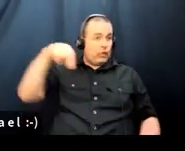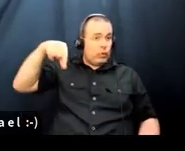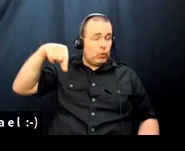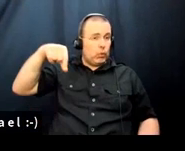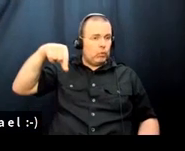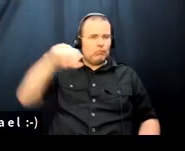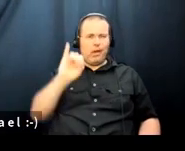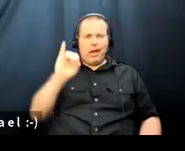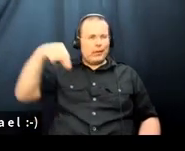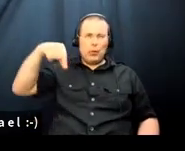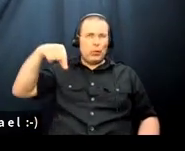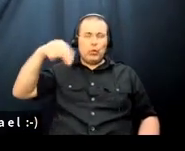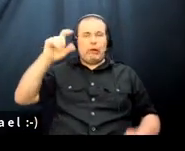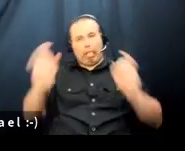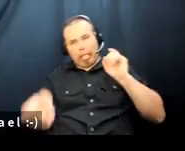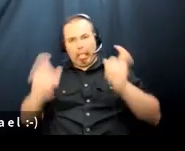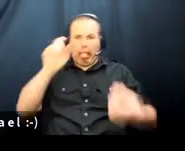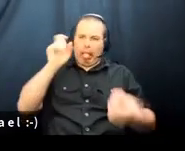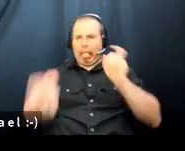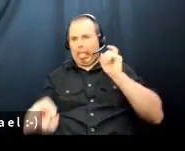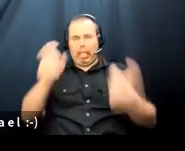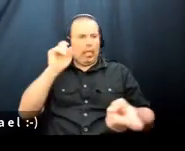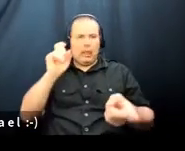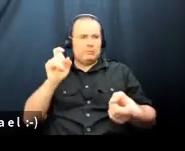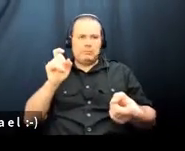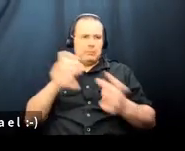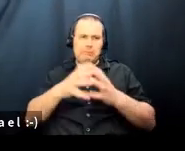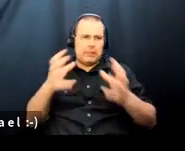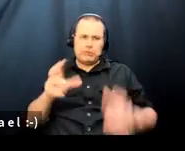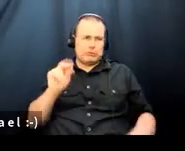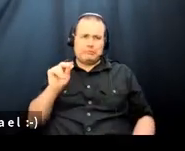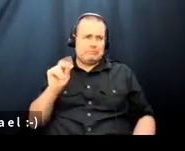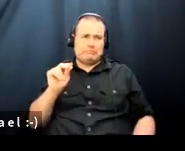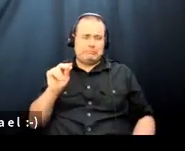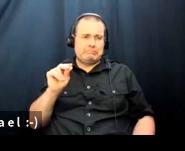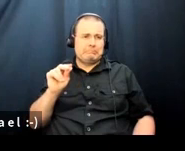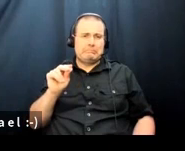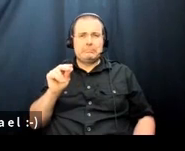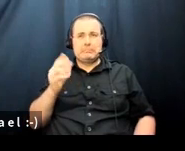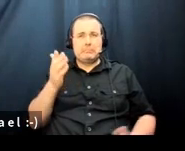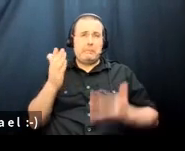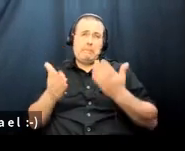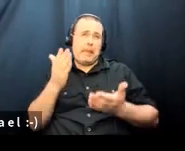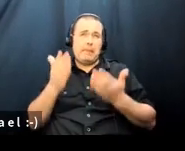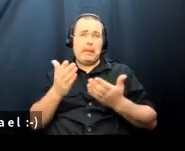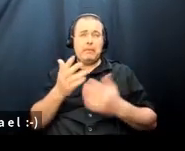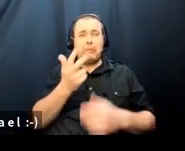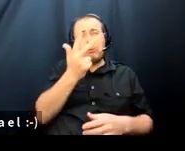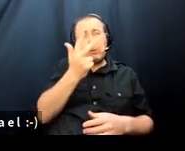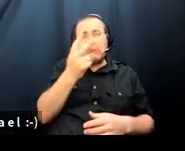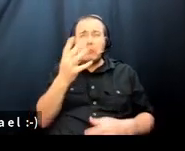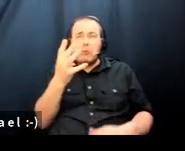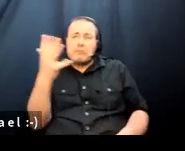IQs don't change a lot over time. An IQ changes maybe 3 to 5 points,